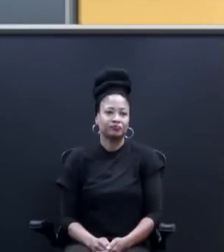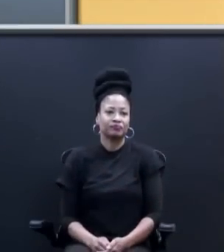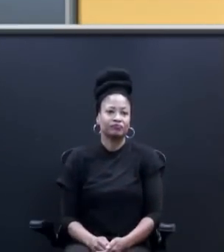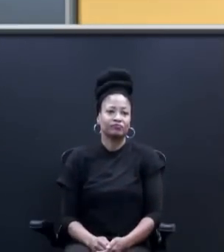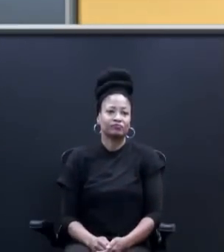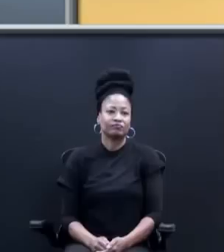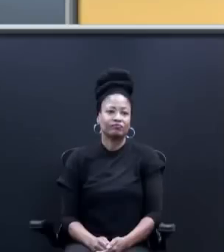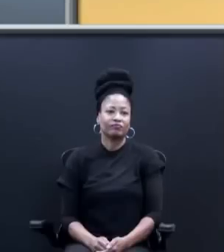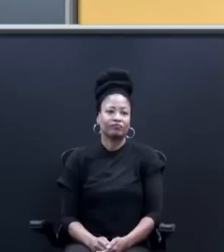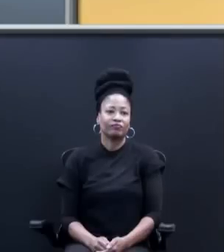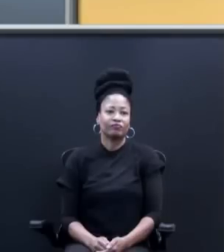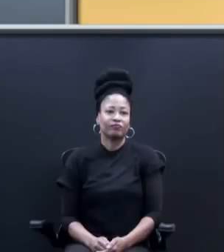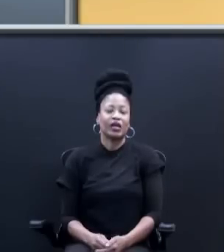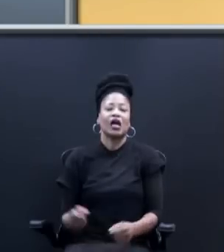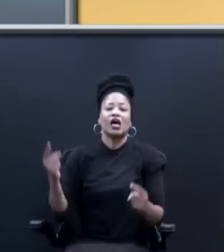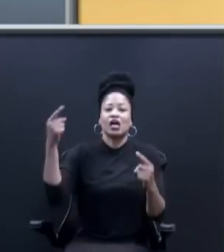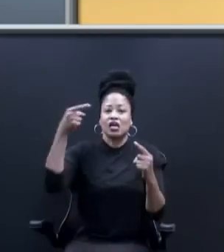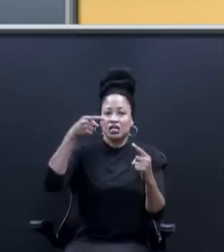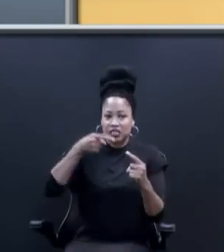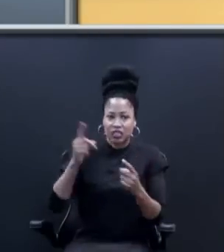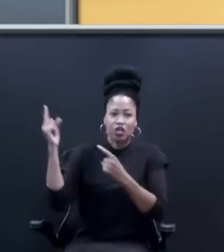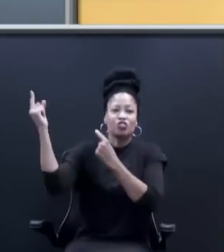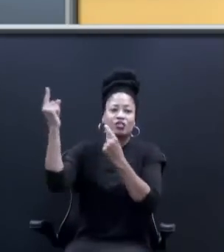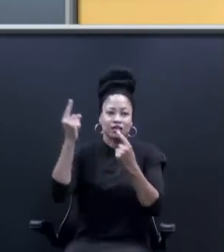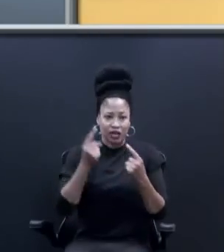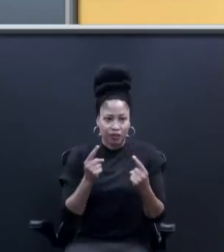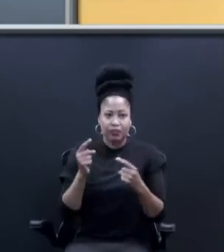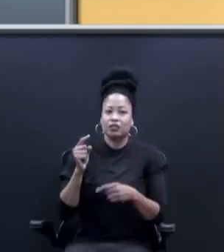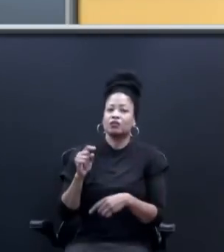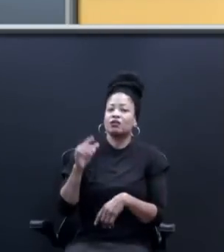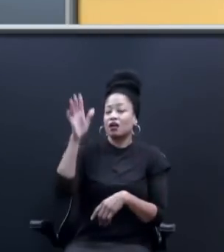the coming of the kingdom, of the Father's kingdom.